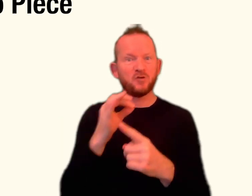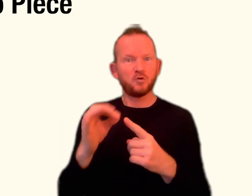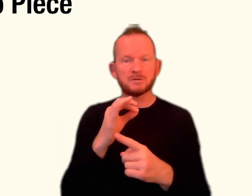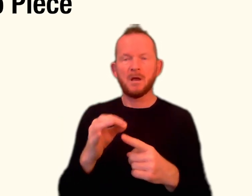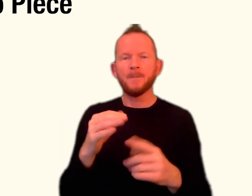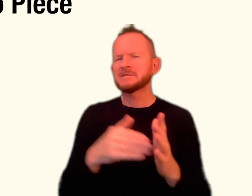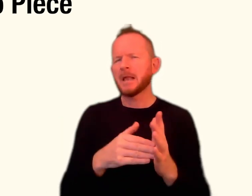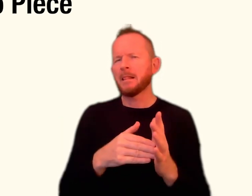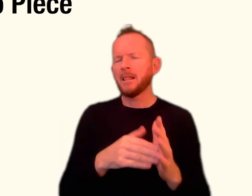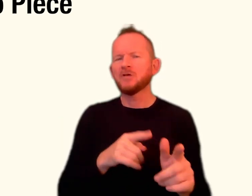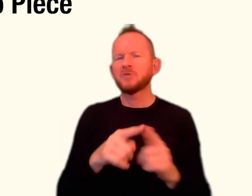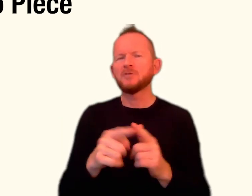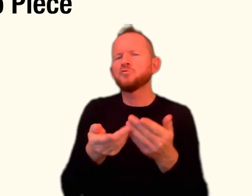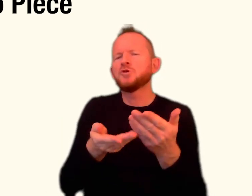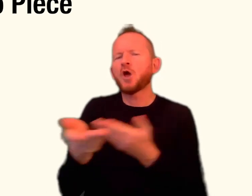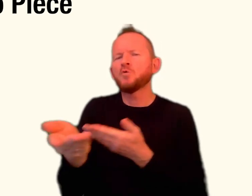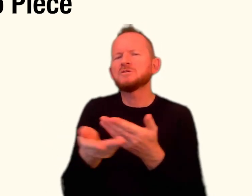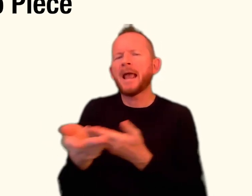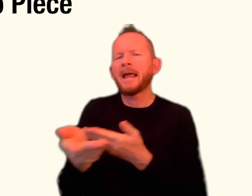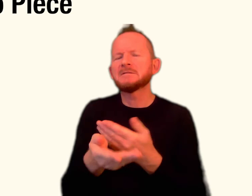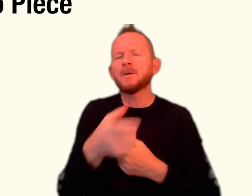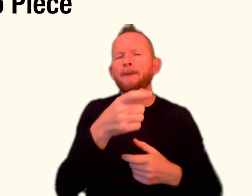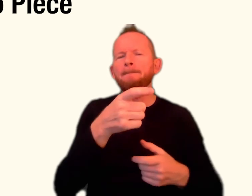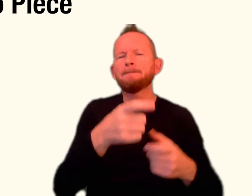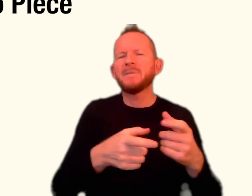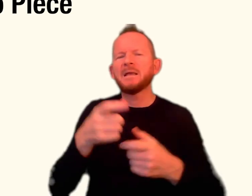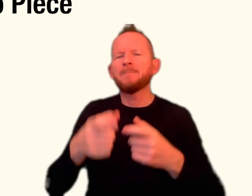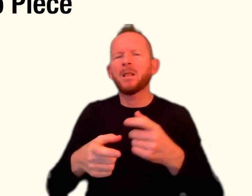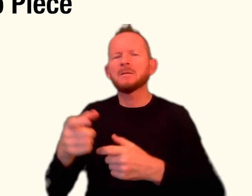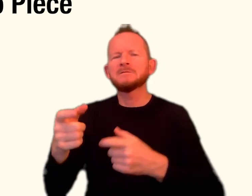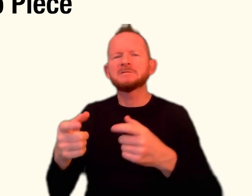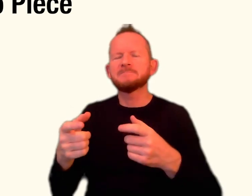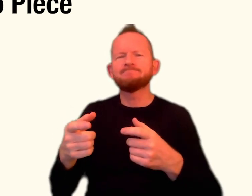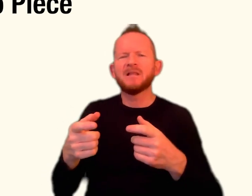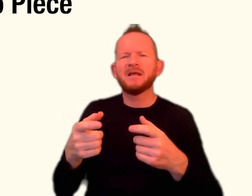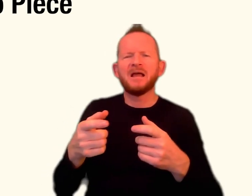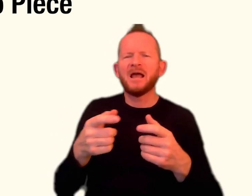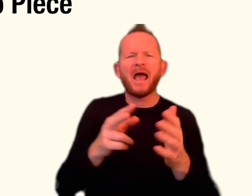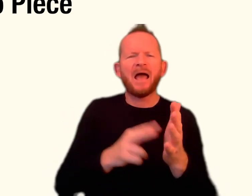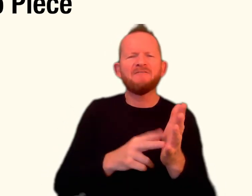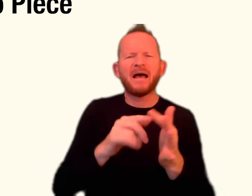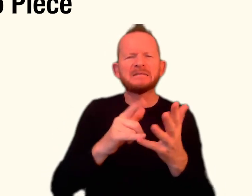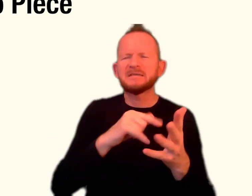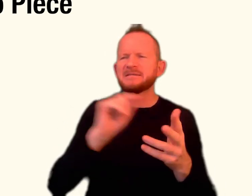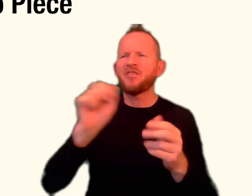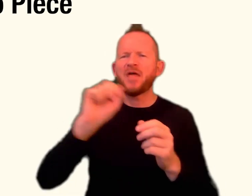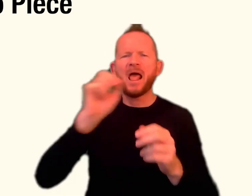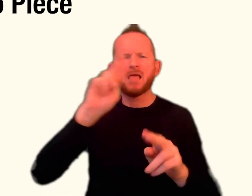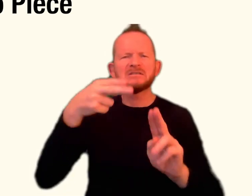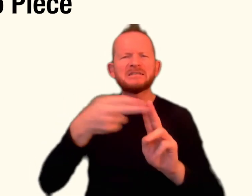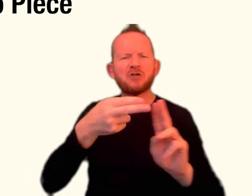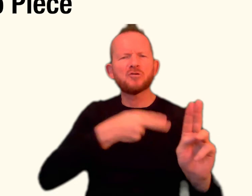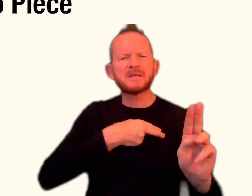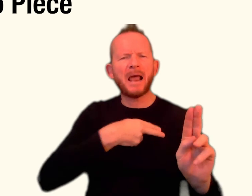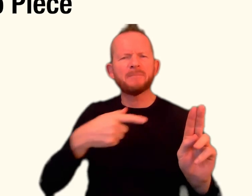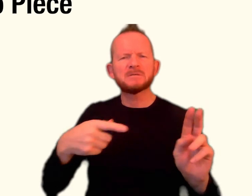still try to negotiate people's biases, like people's stereotypes. As